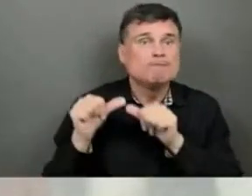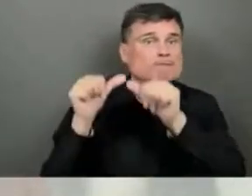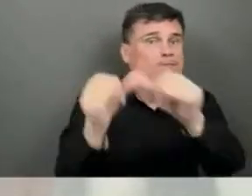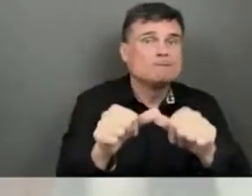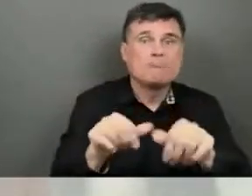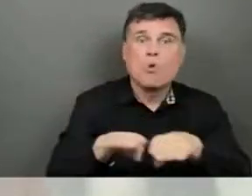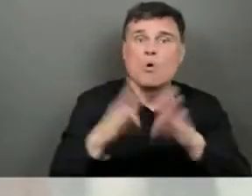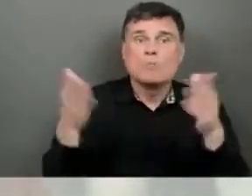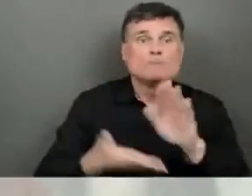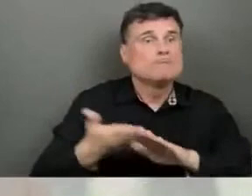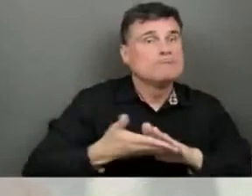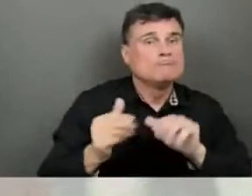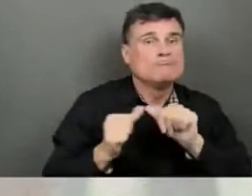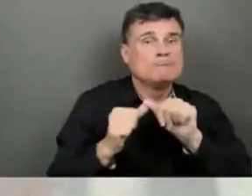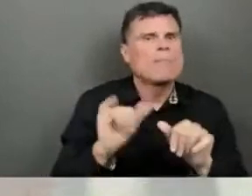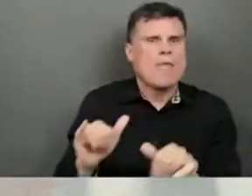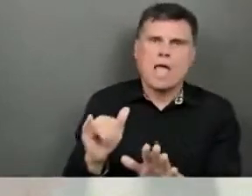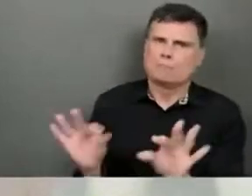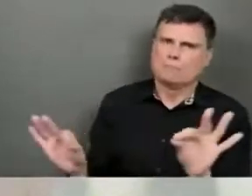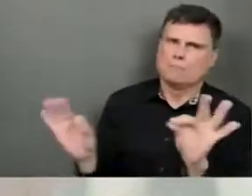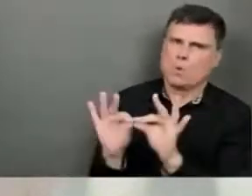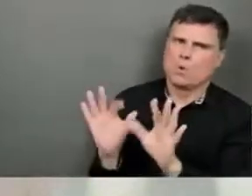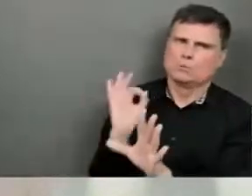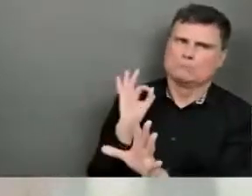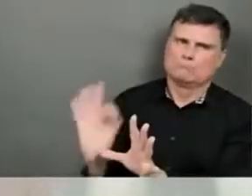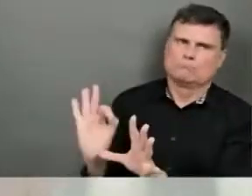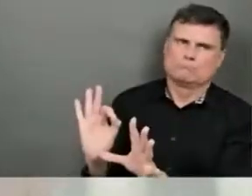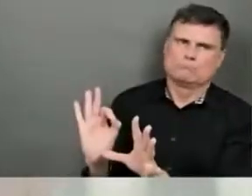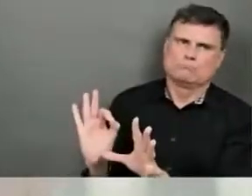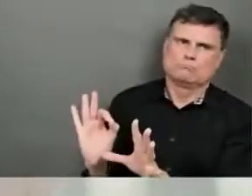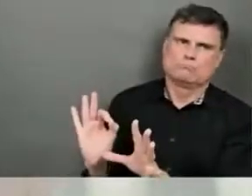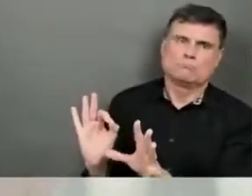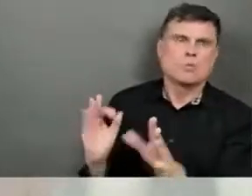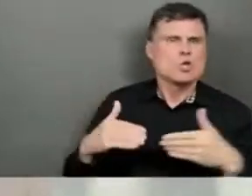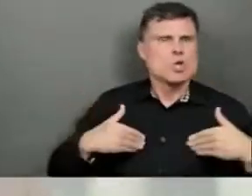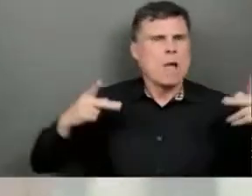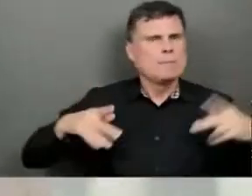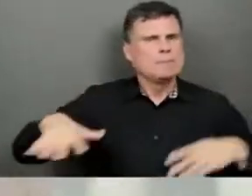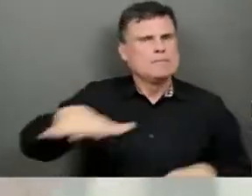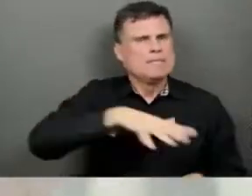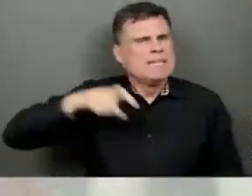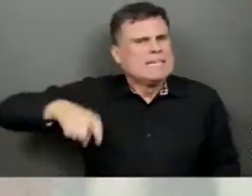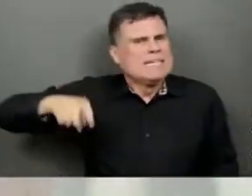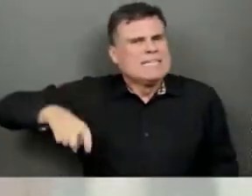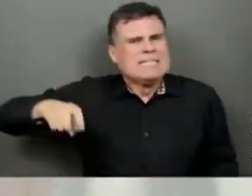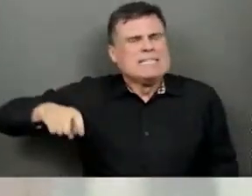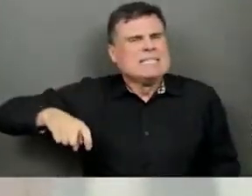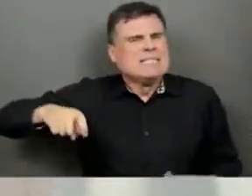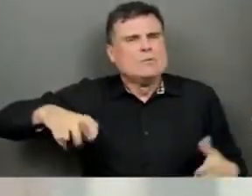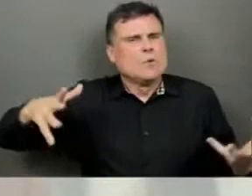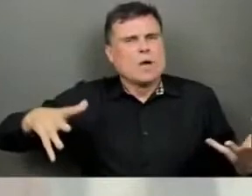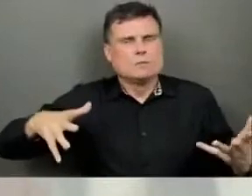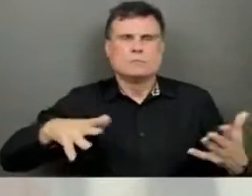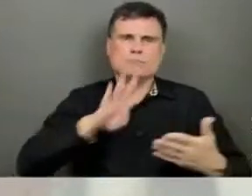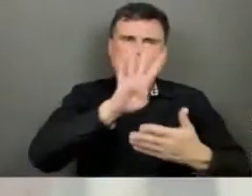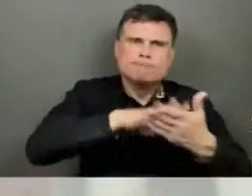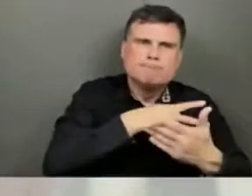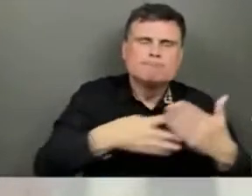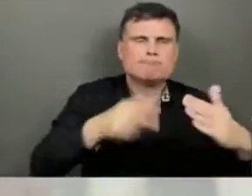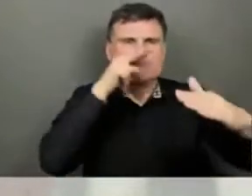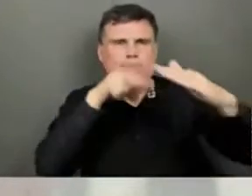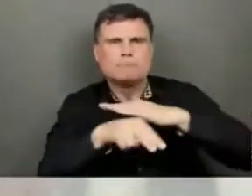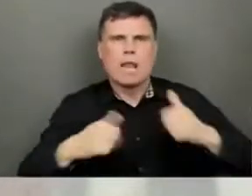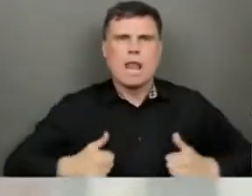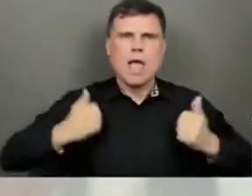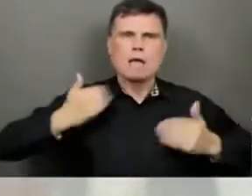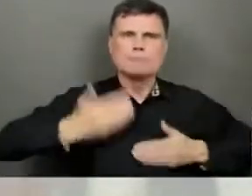need that safe environment, that structure in their lives, that the social interactions that come with schools, and having the